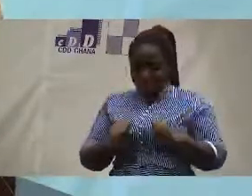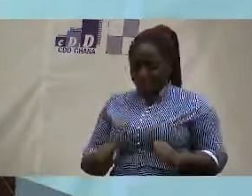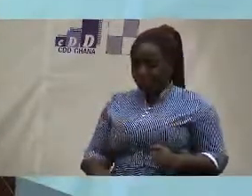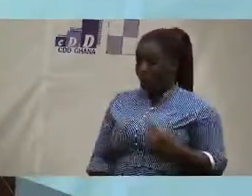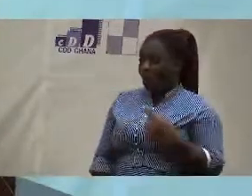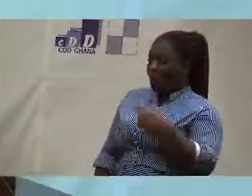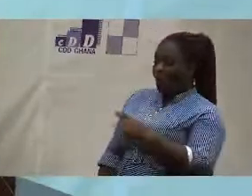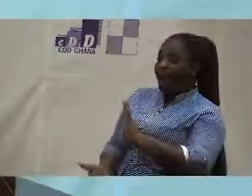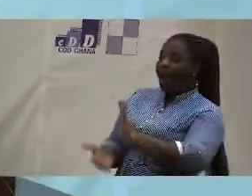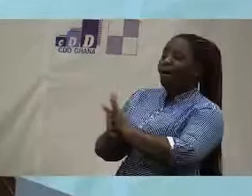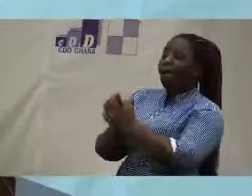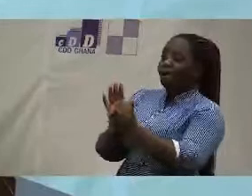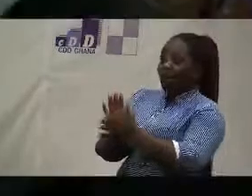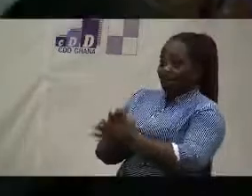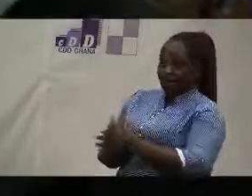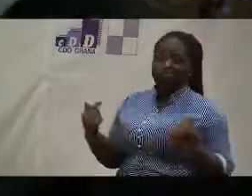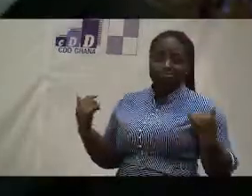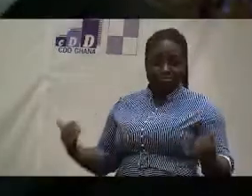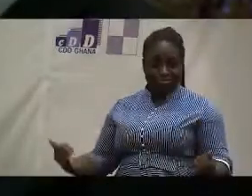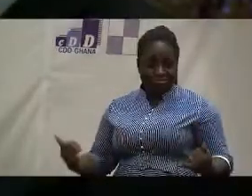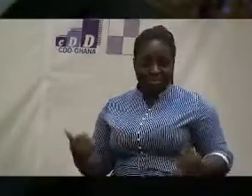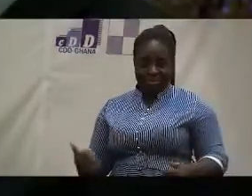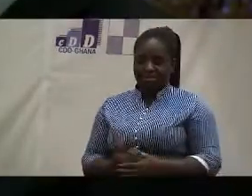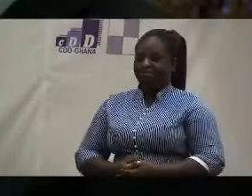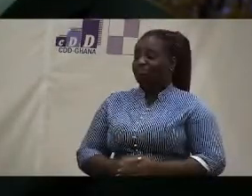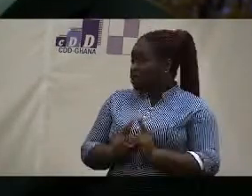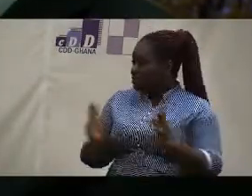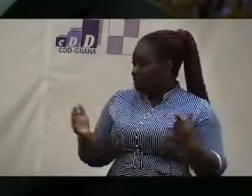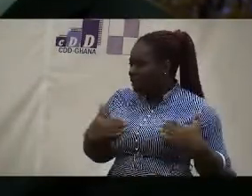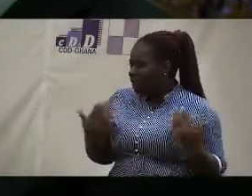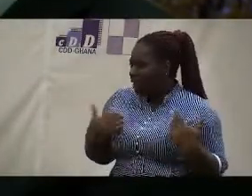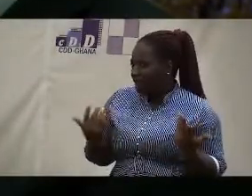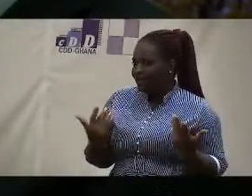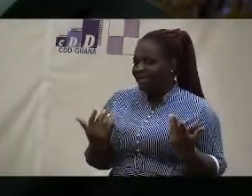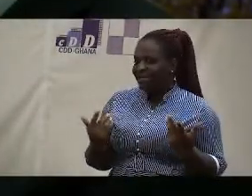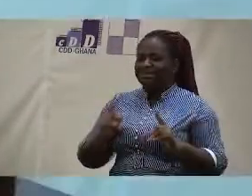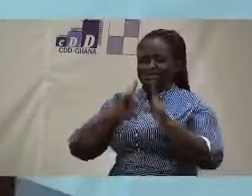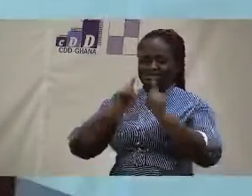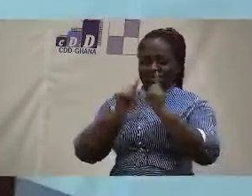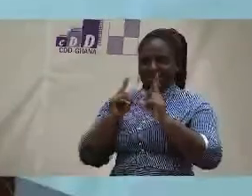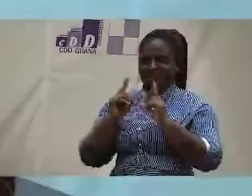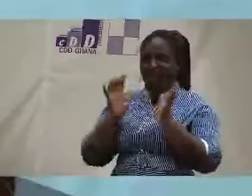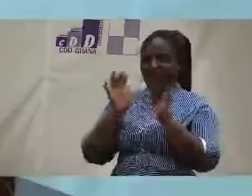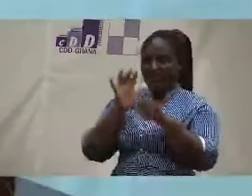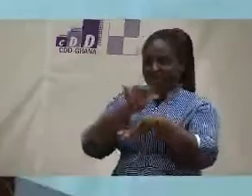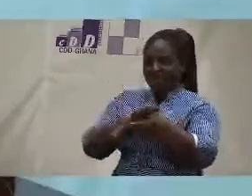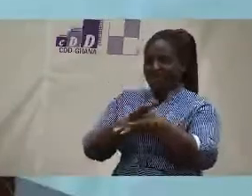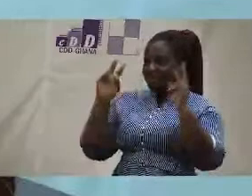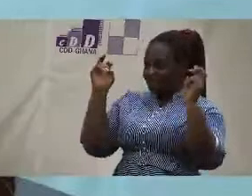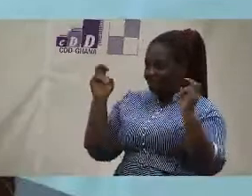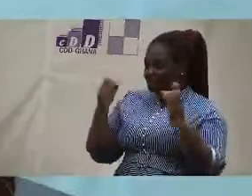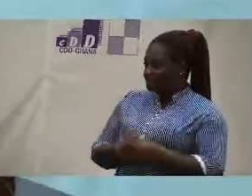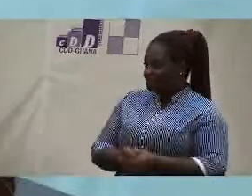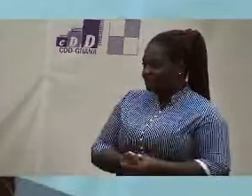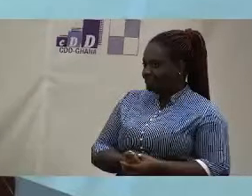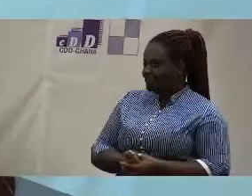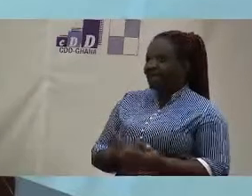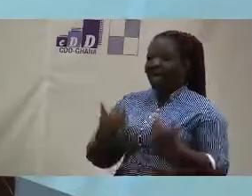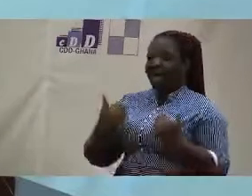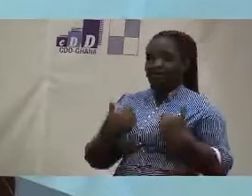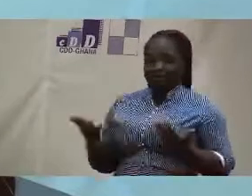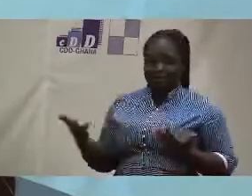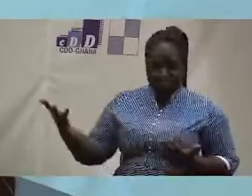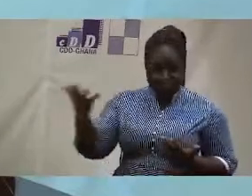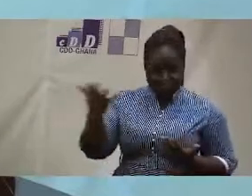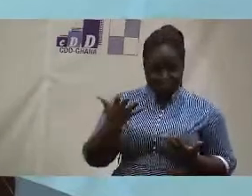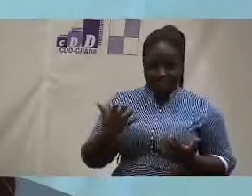I have actually become today, really. So I'm very happy to be speaking on this platform and to be having this